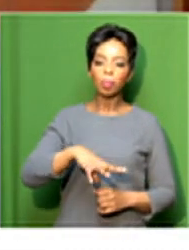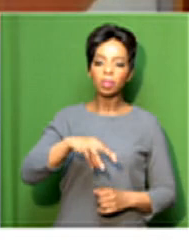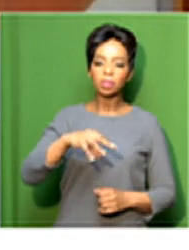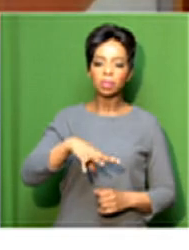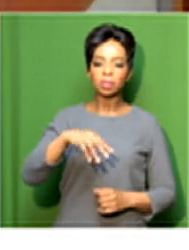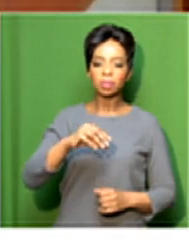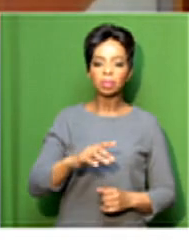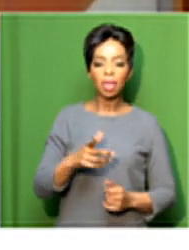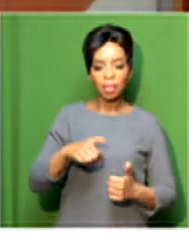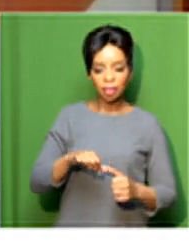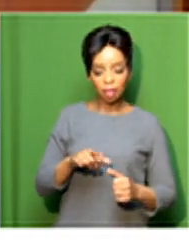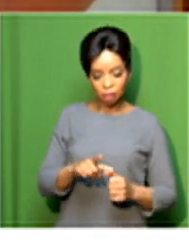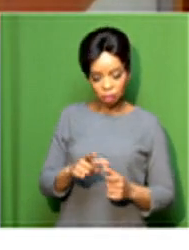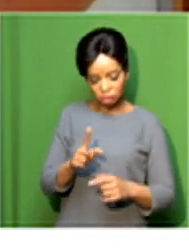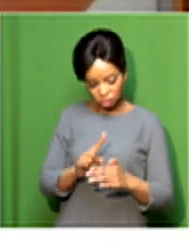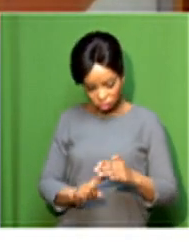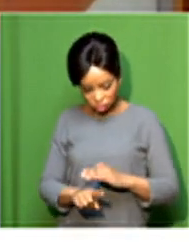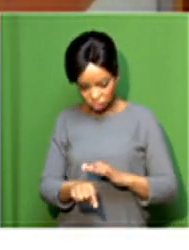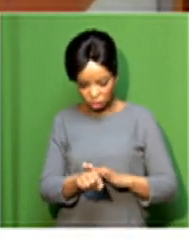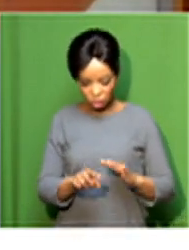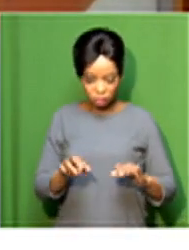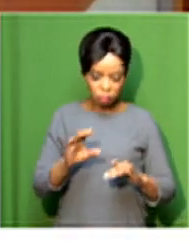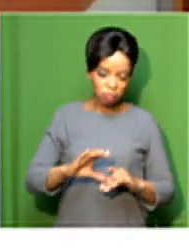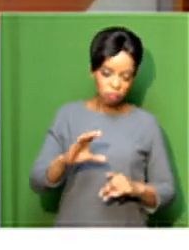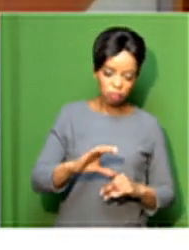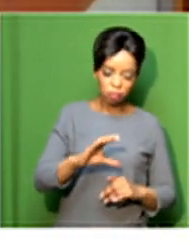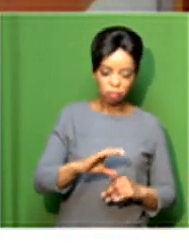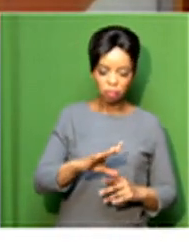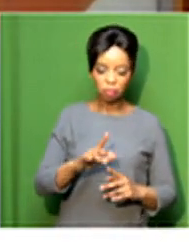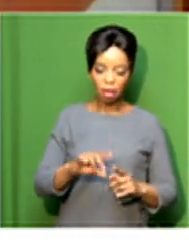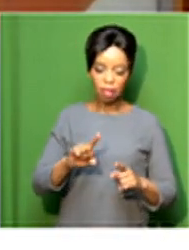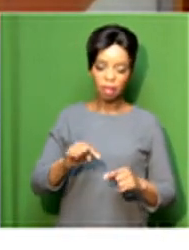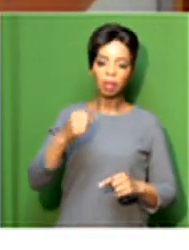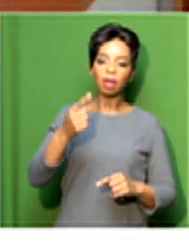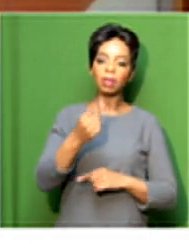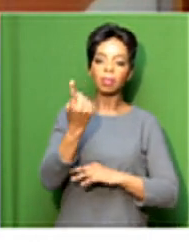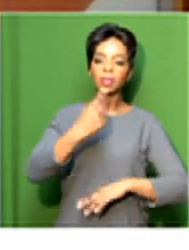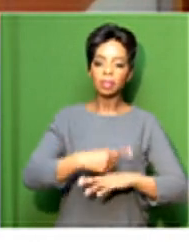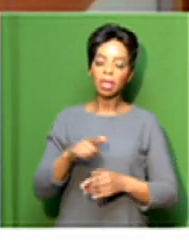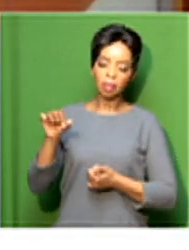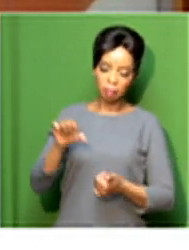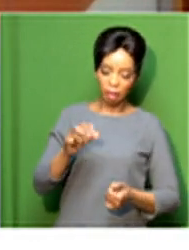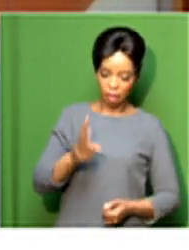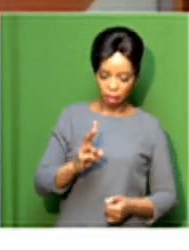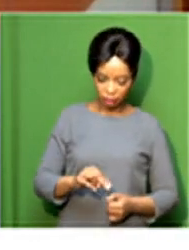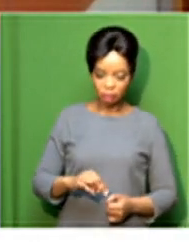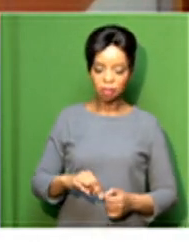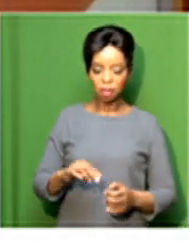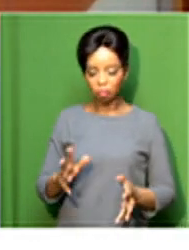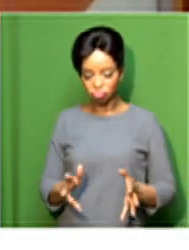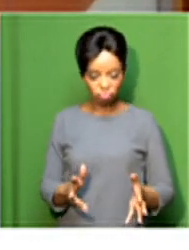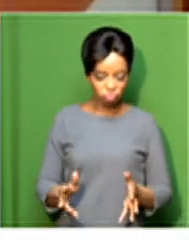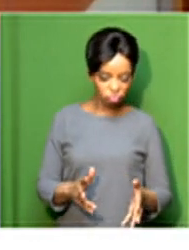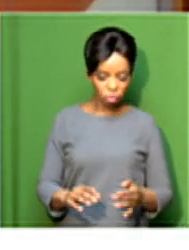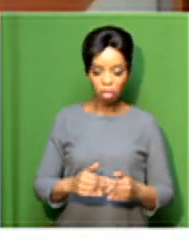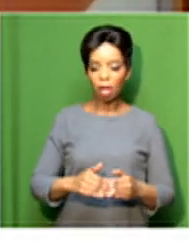she was curious. And then he went back the next day and she was still interested in him. And over time he won her trust. And they formed